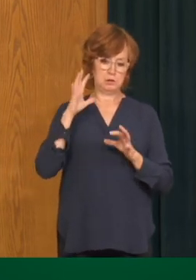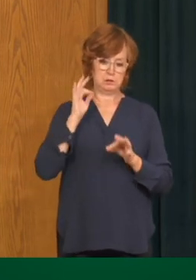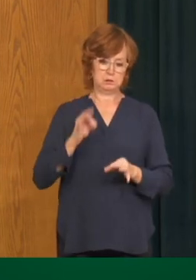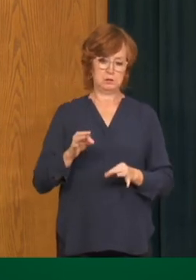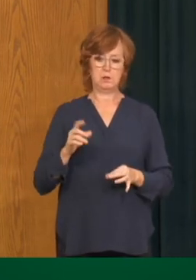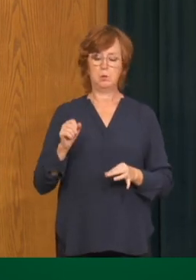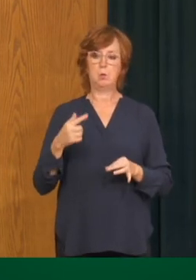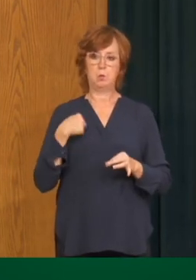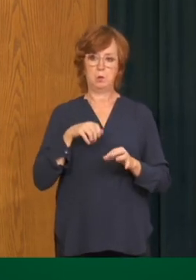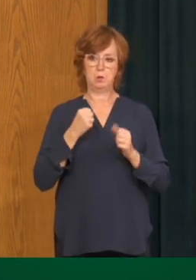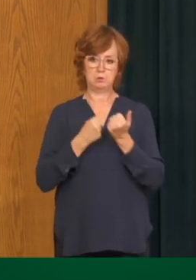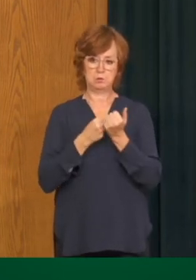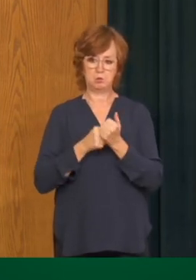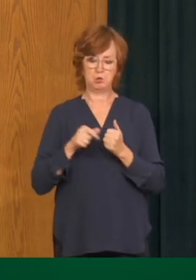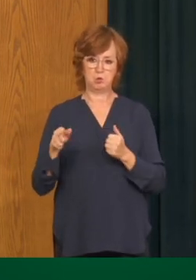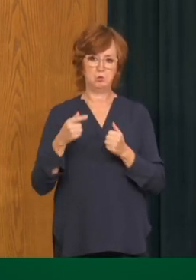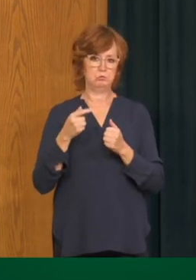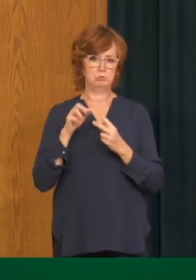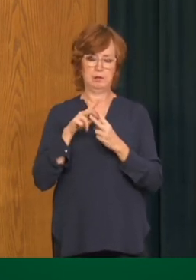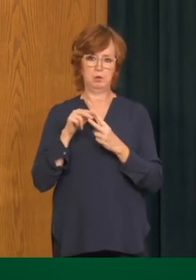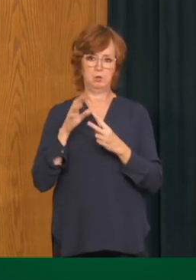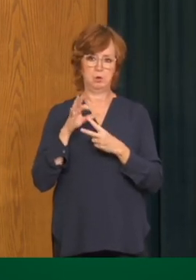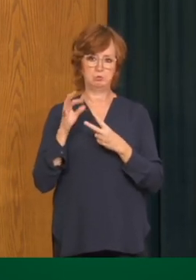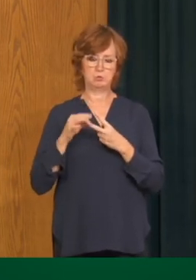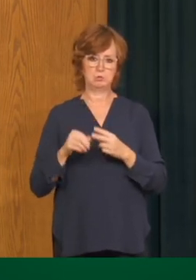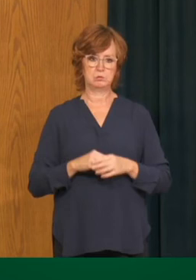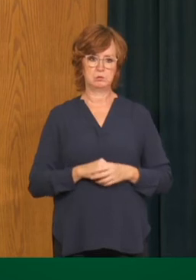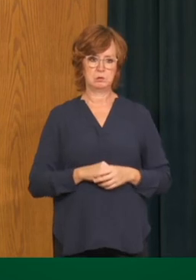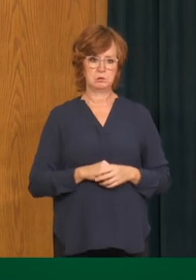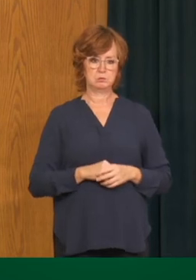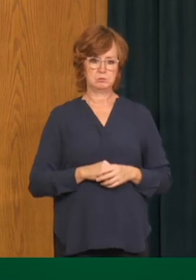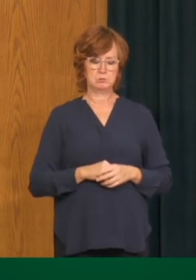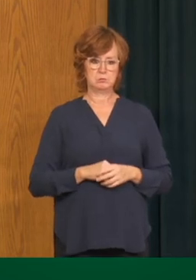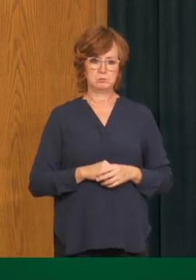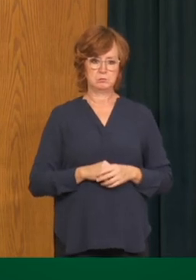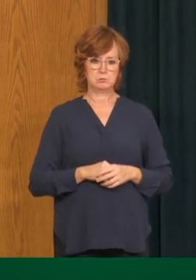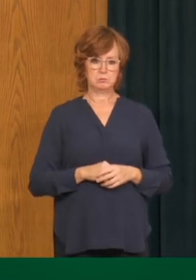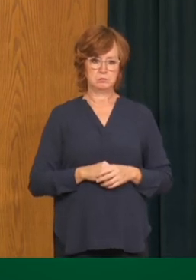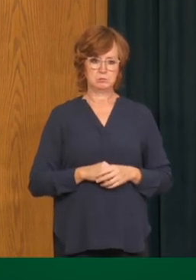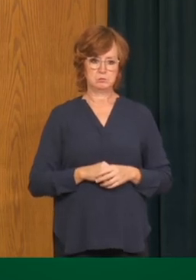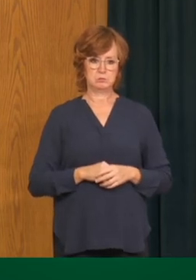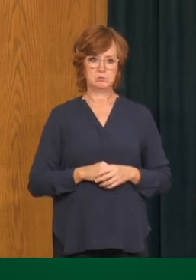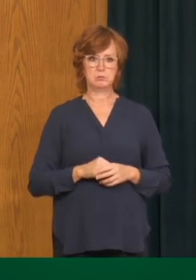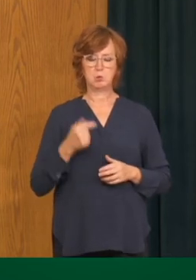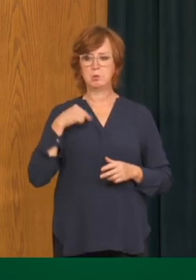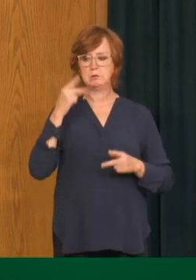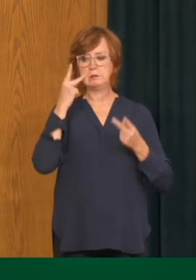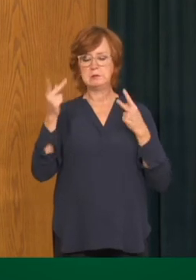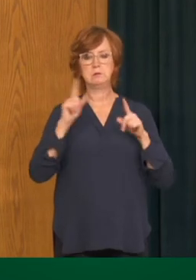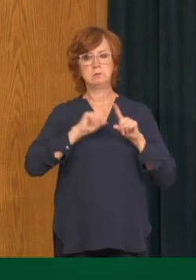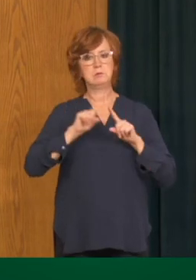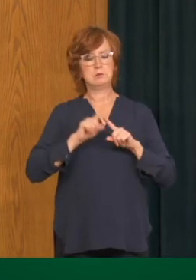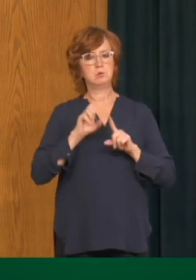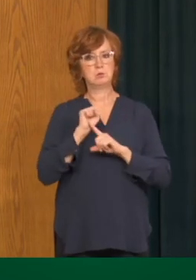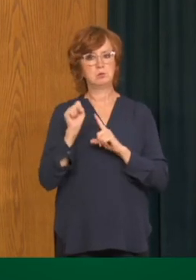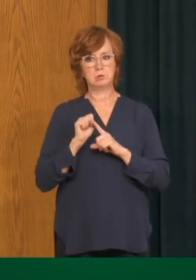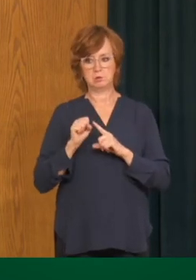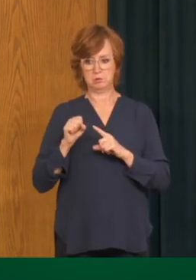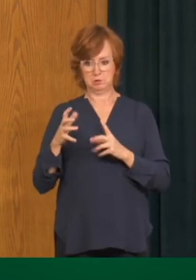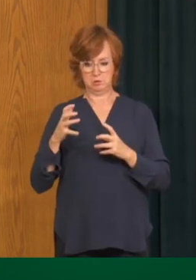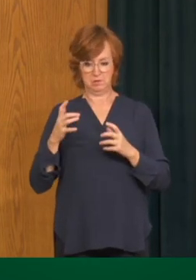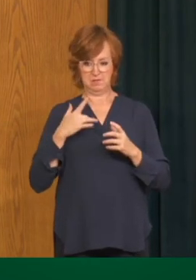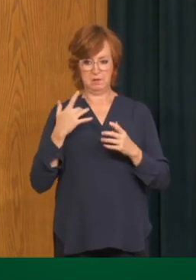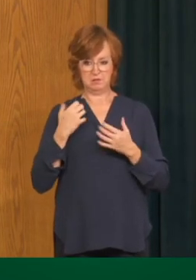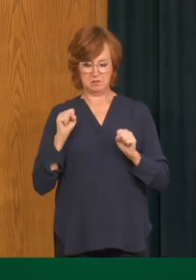whether they walk through that door in specific facilities. And we've seen both in school divisions across this province when it comes to level